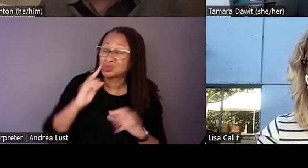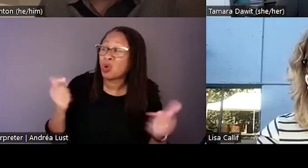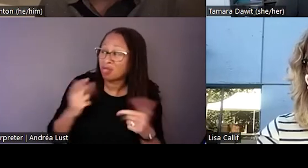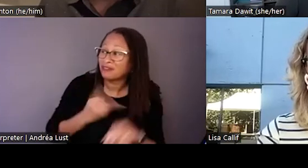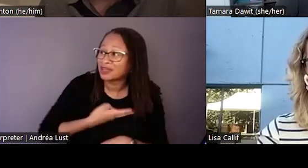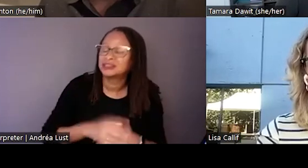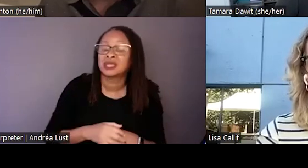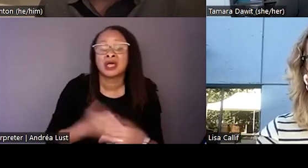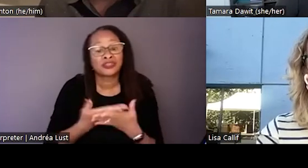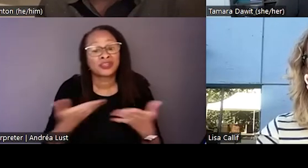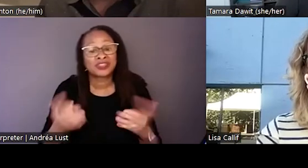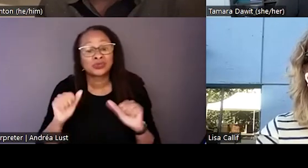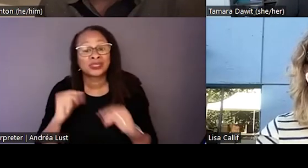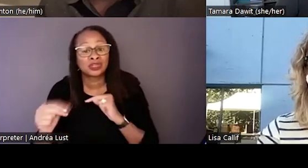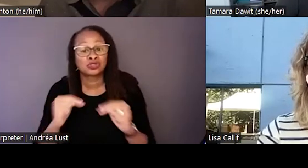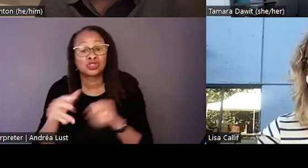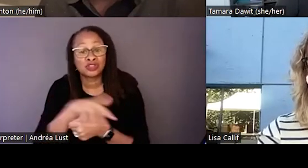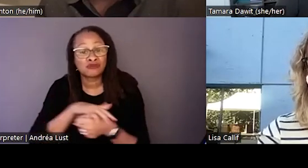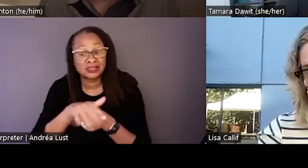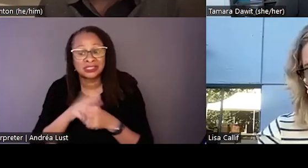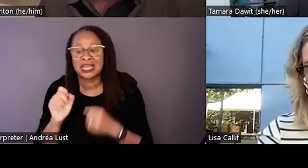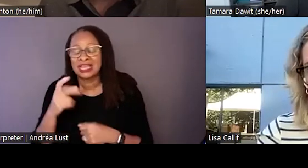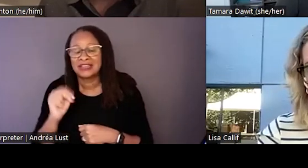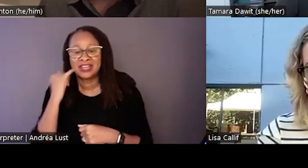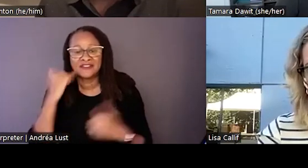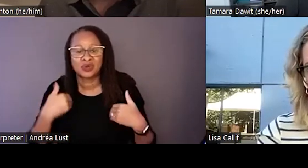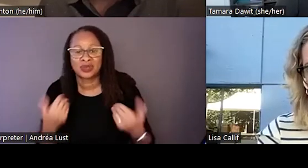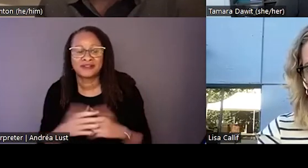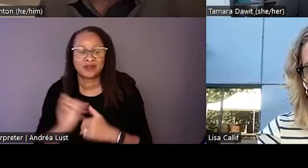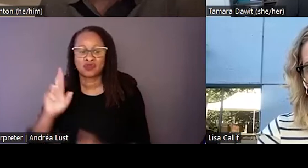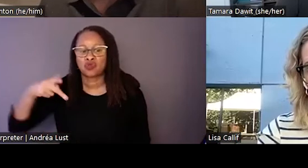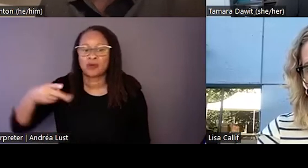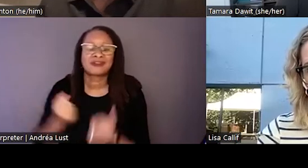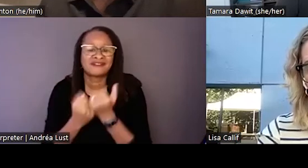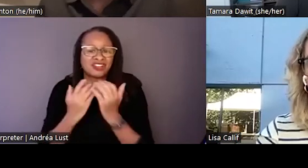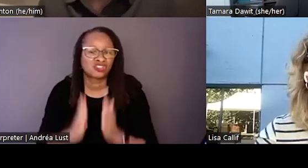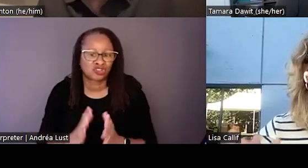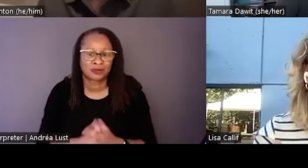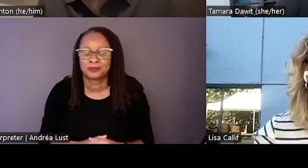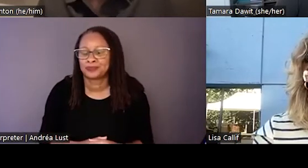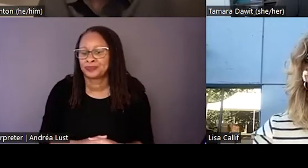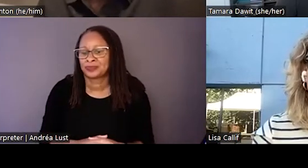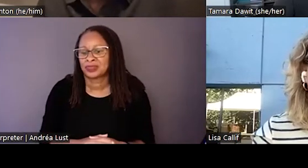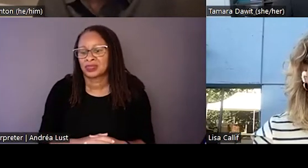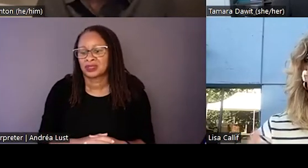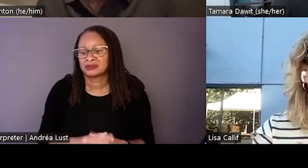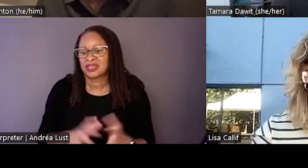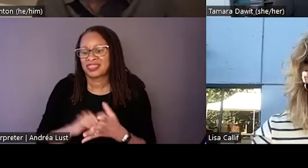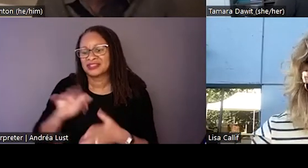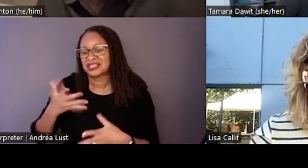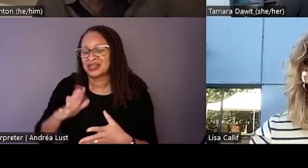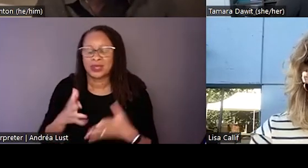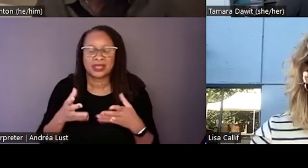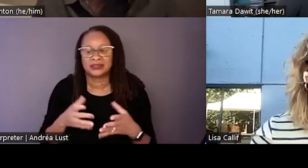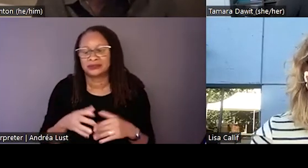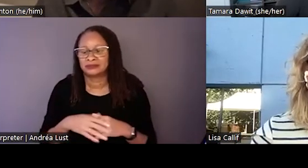can negotiate in that realm. Even if you have like a corporate, let's say a corporate funder. So those are just kind of the ways I deal with, but I always